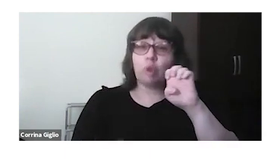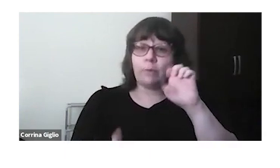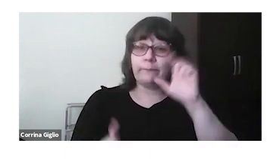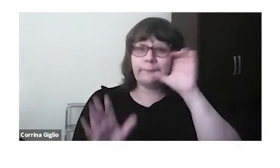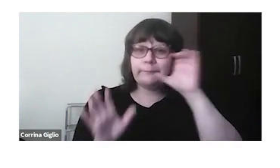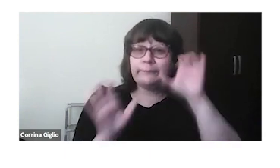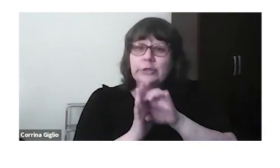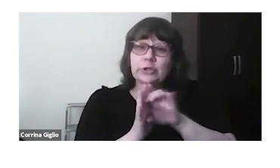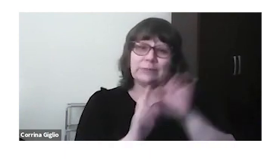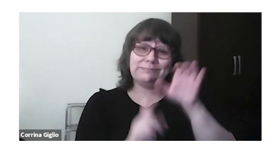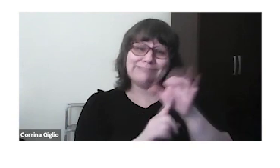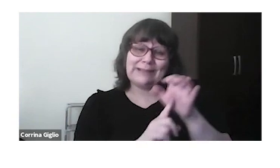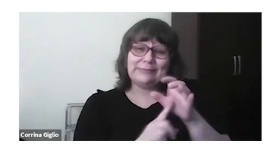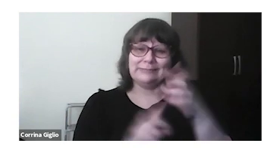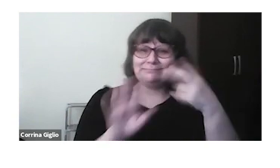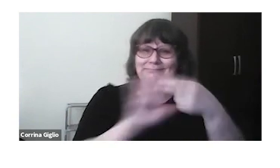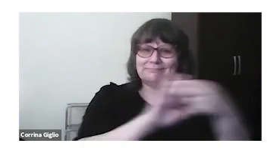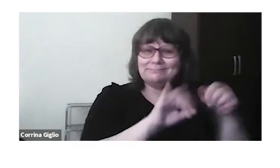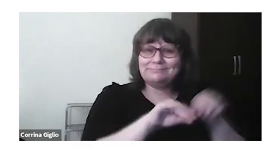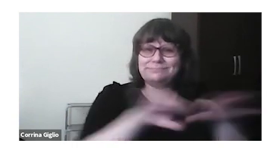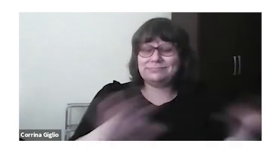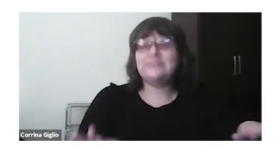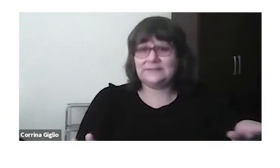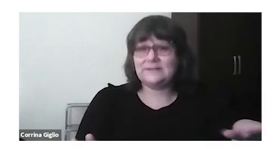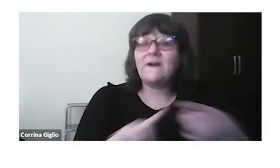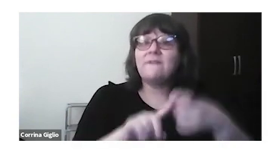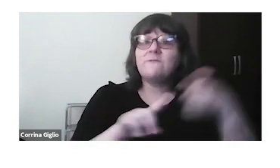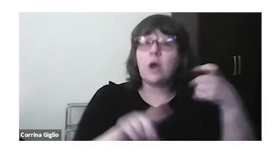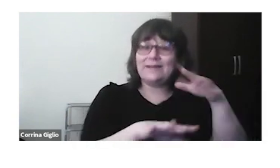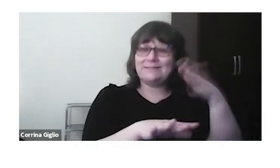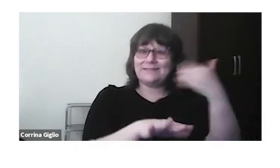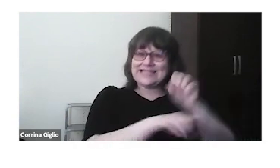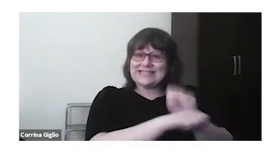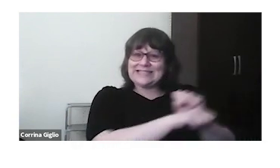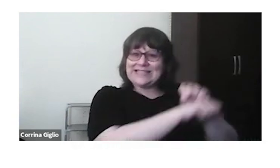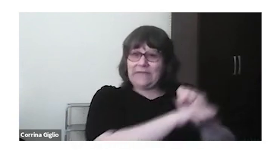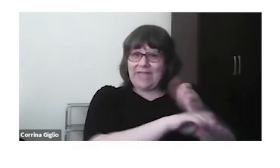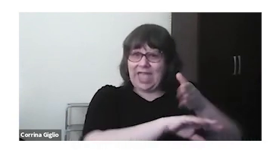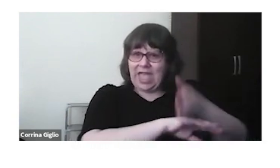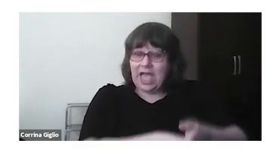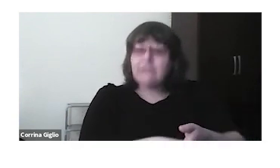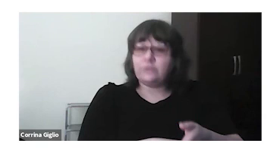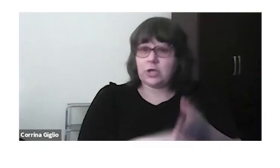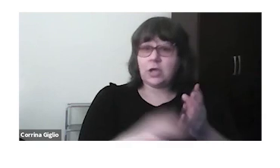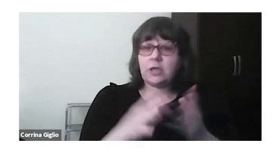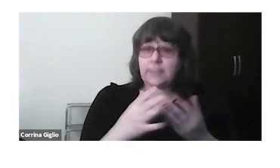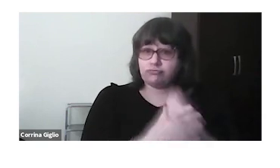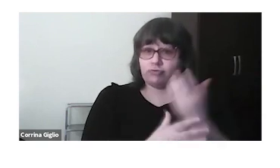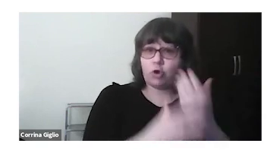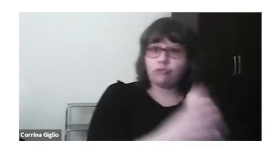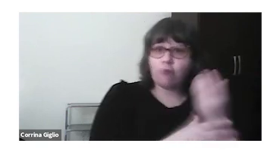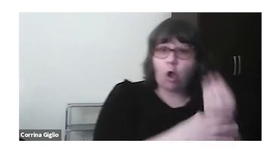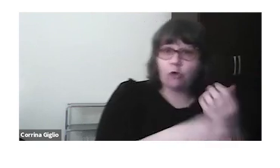after slavery. Free Black people grew, ate, and sold watermelons. And in doing so, they sort of made the fruit a symbol of their